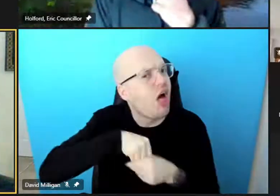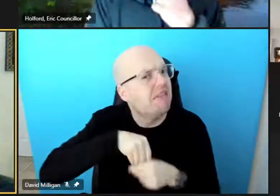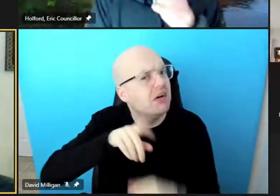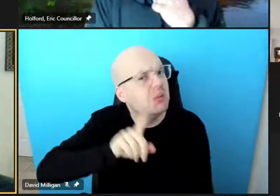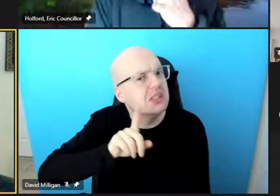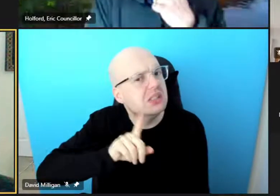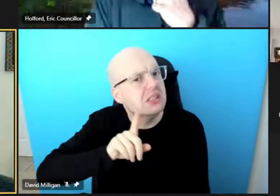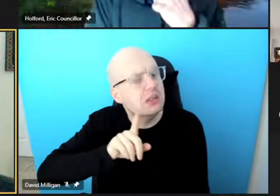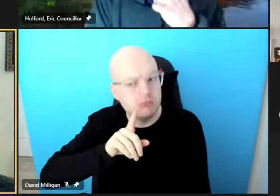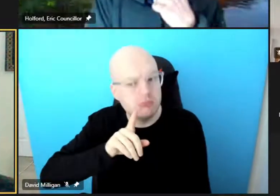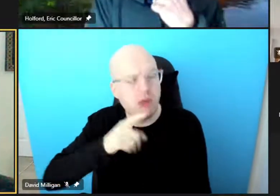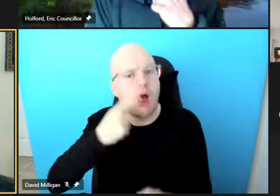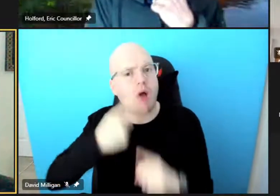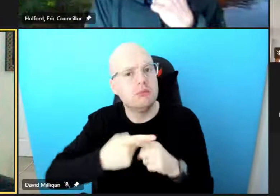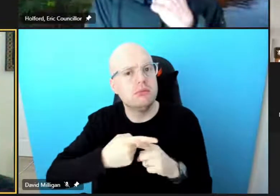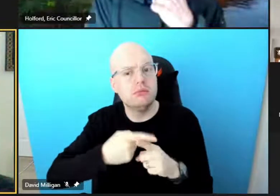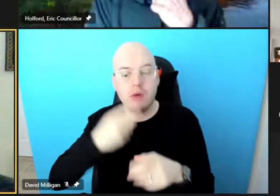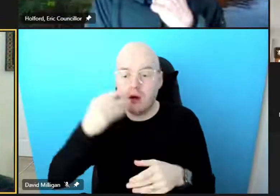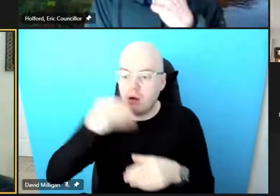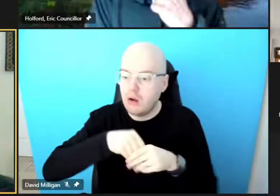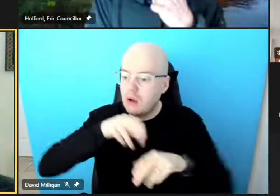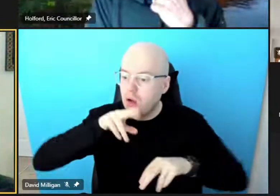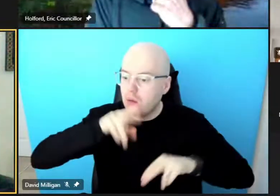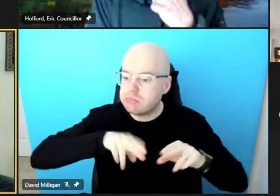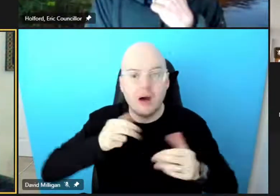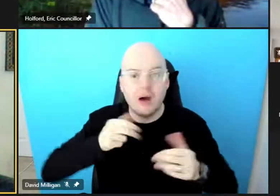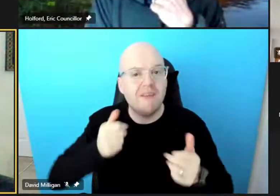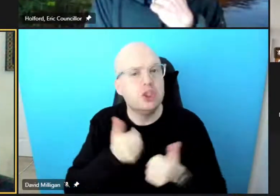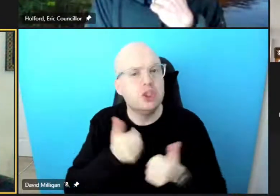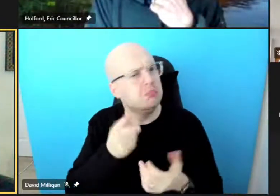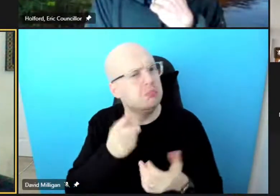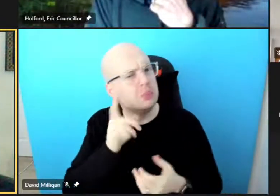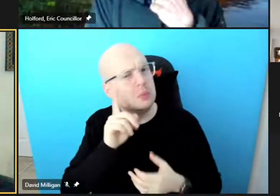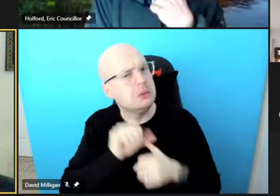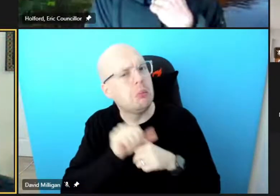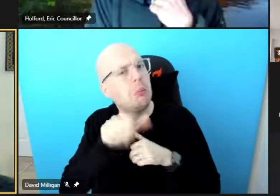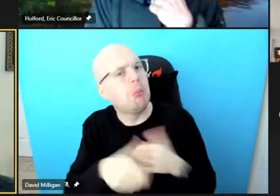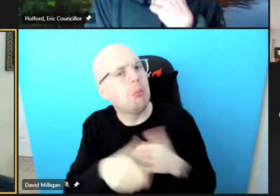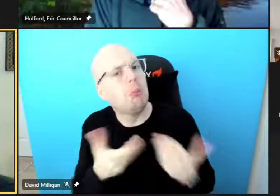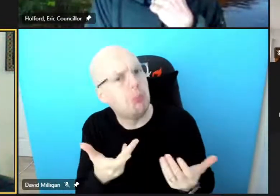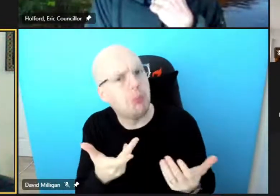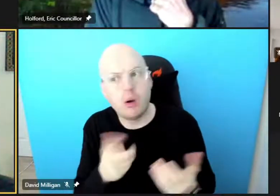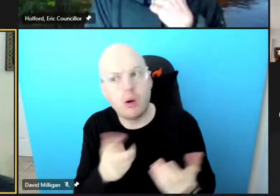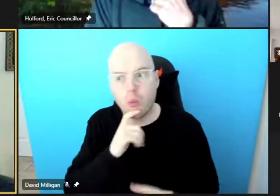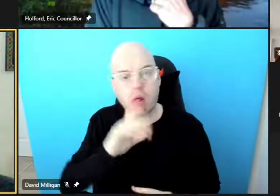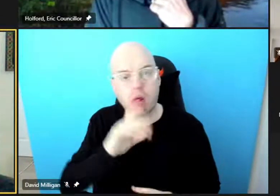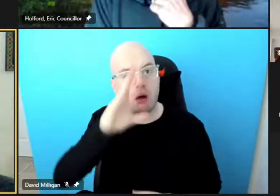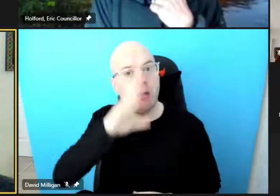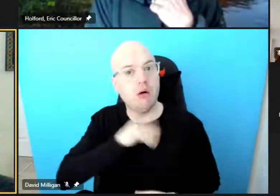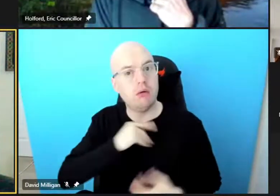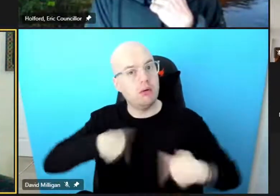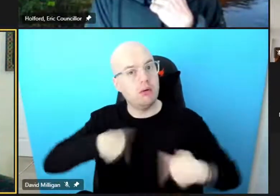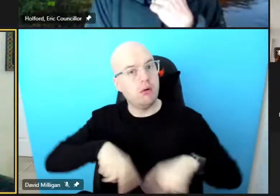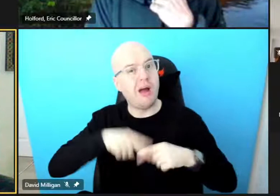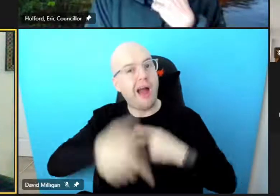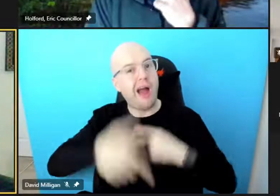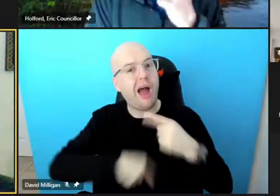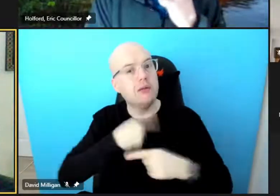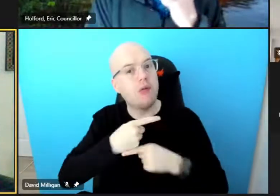and what assurances will come from this work to inform the annual audit